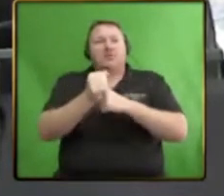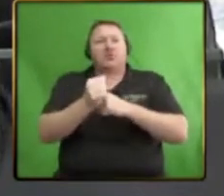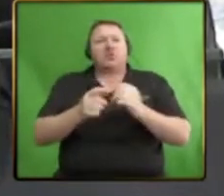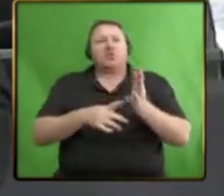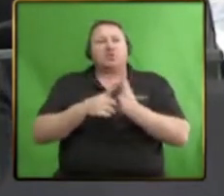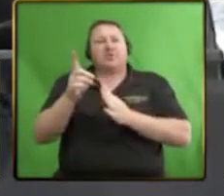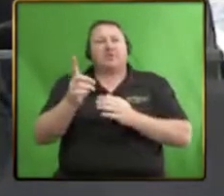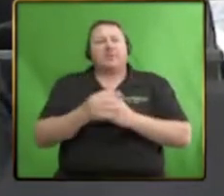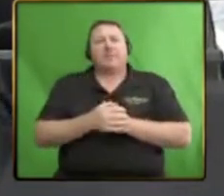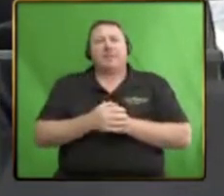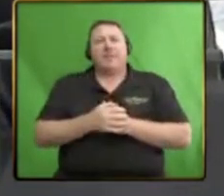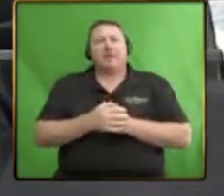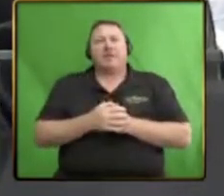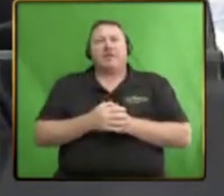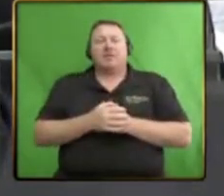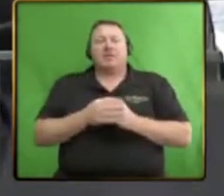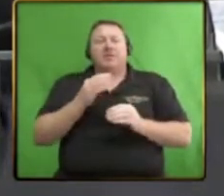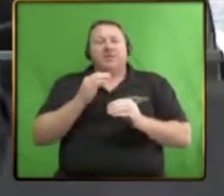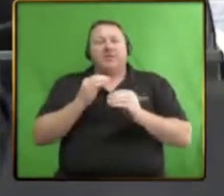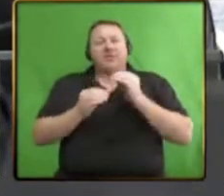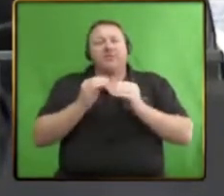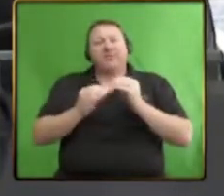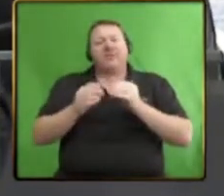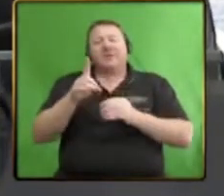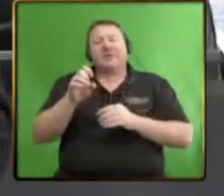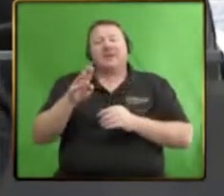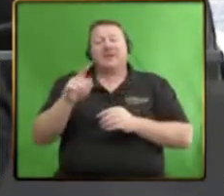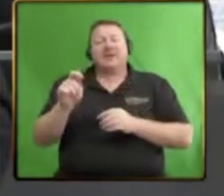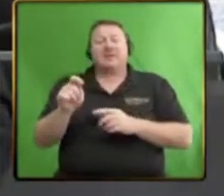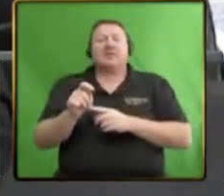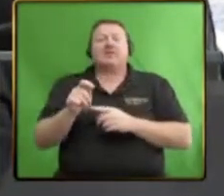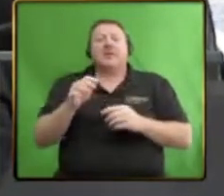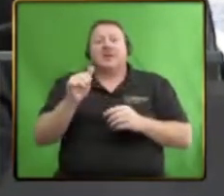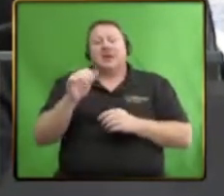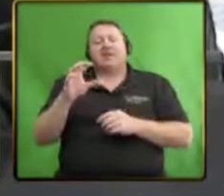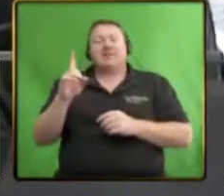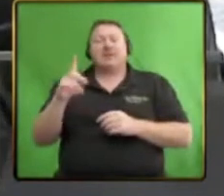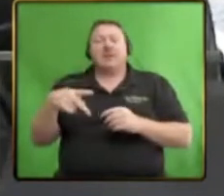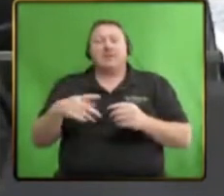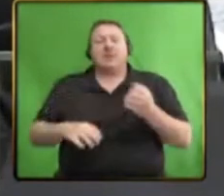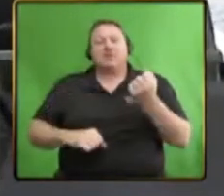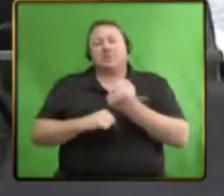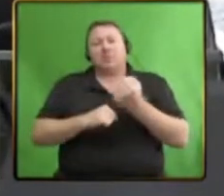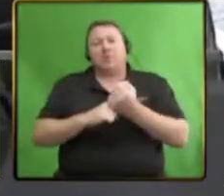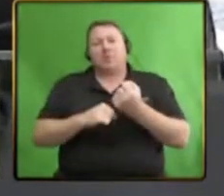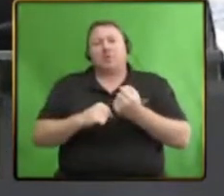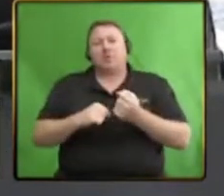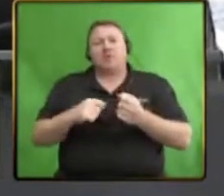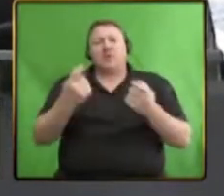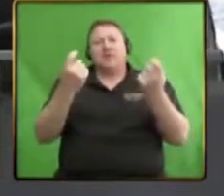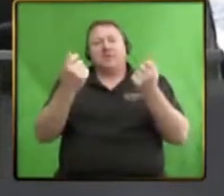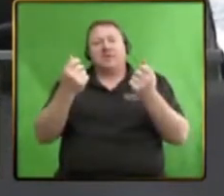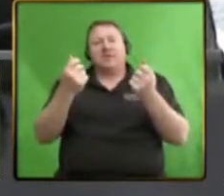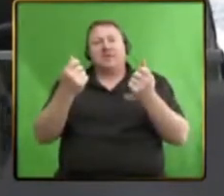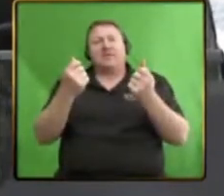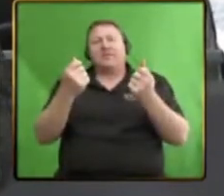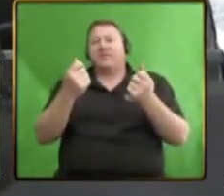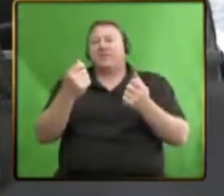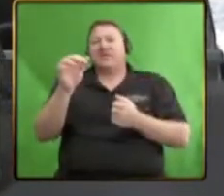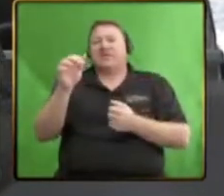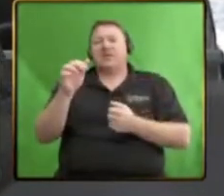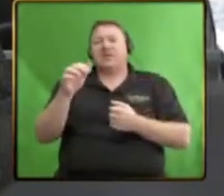development. In order to rein in escalating debt, the ACDP supports the concept of a fiscal anchor and looks forward to